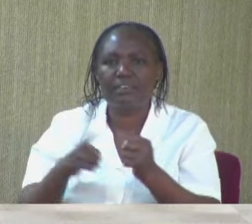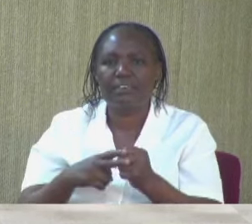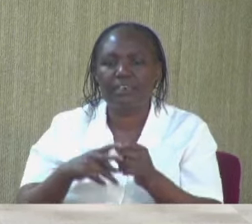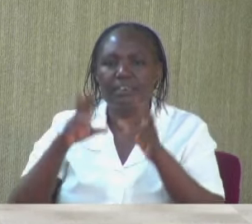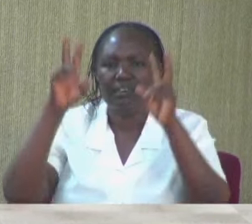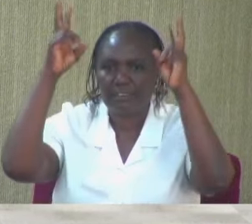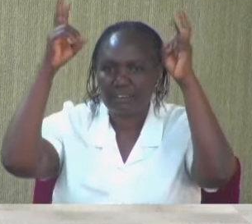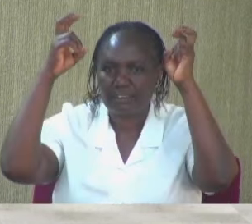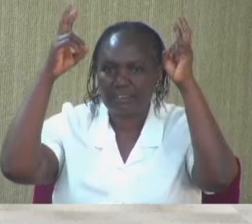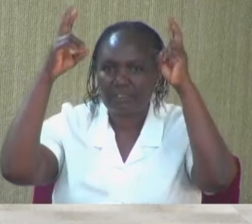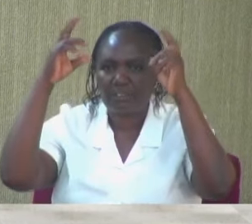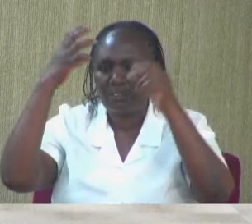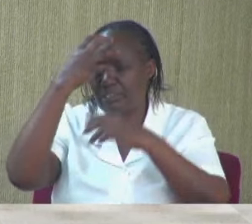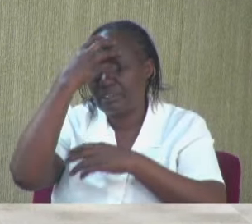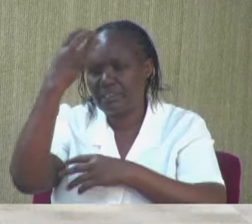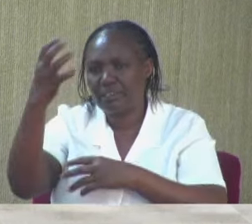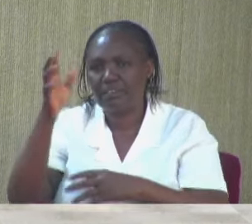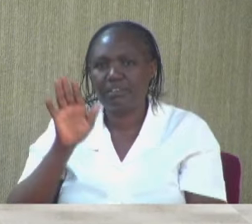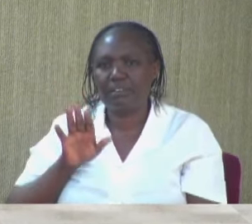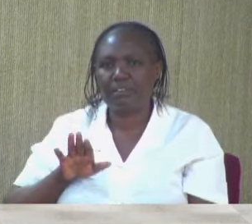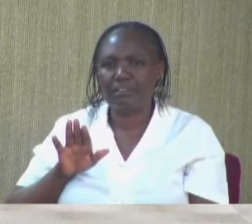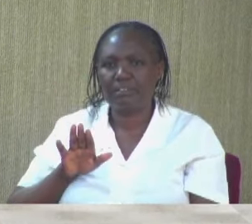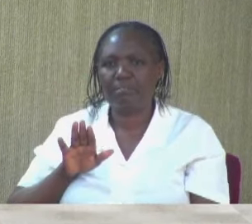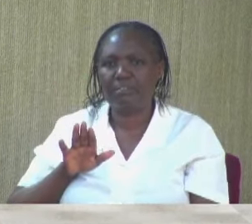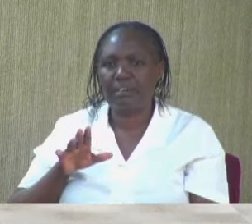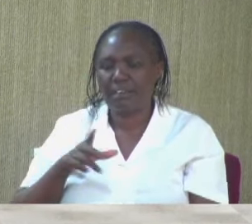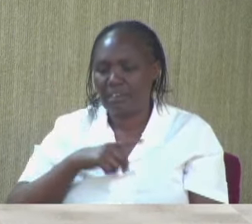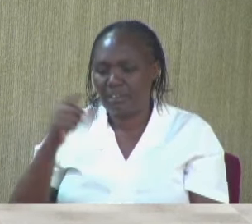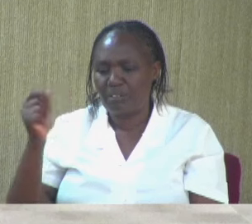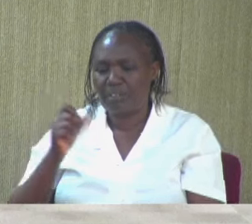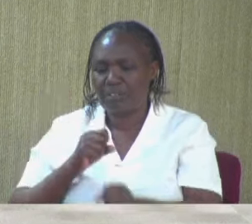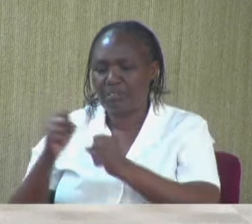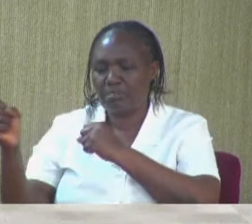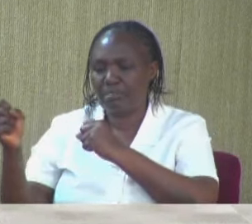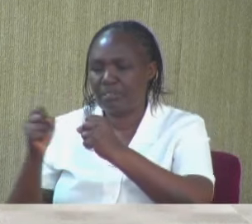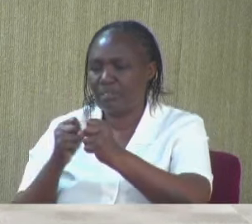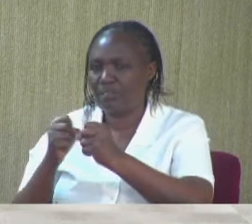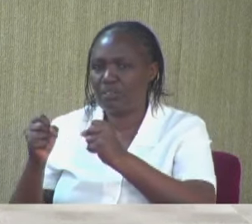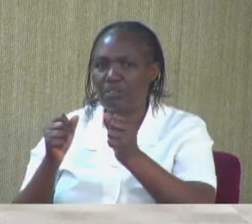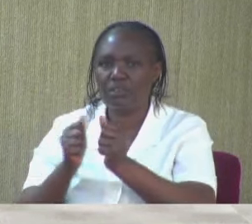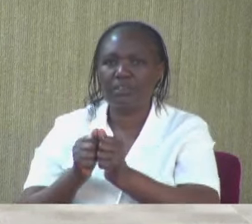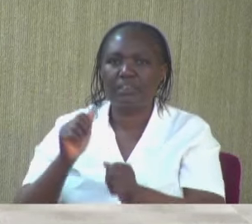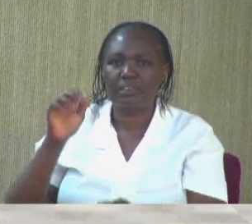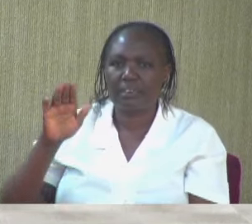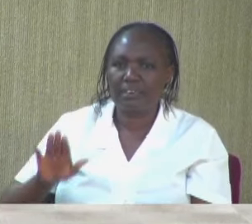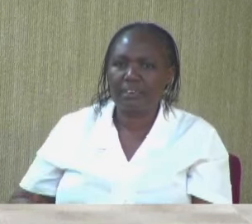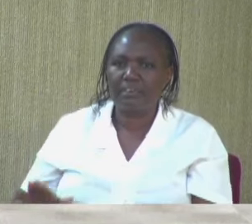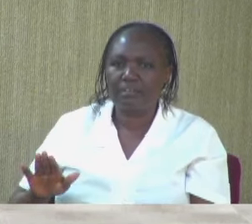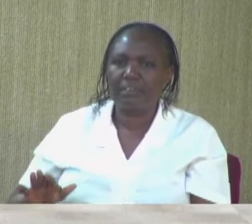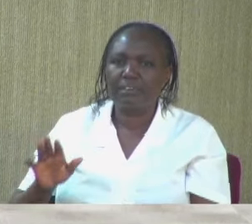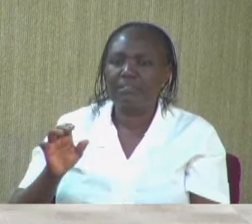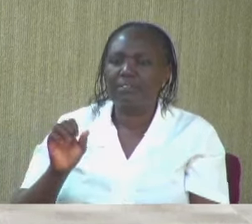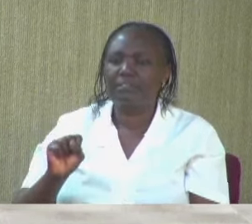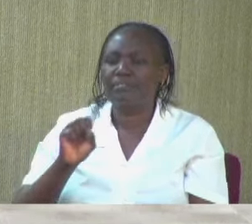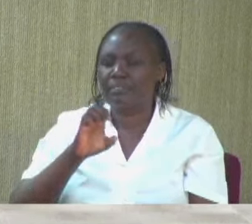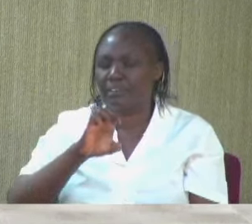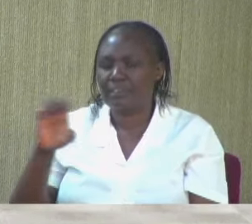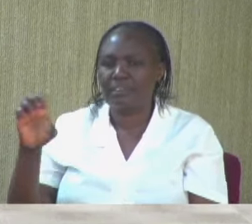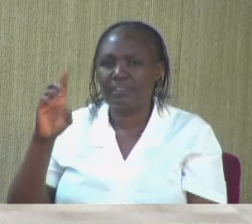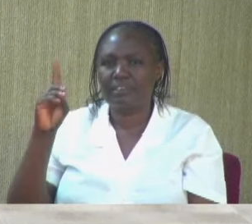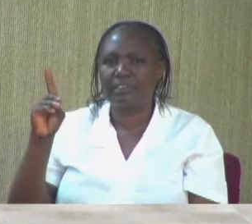dragon was wroth with the woman, and went to make war with the remnant of her seed, who are